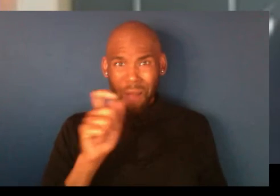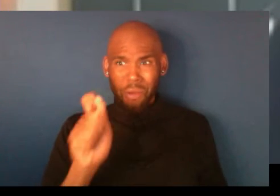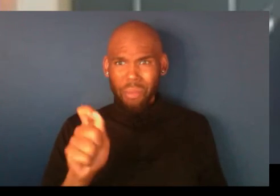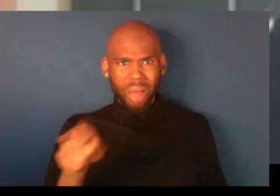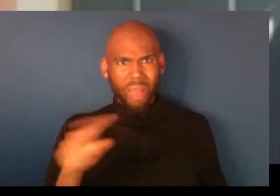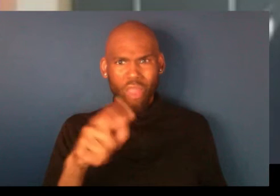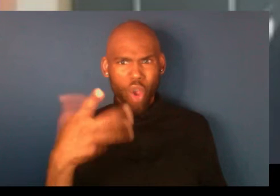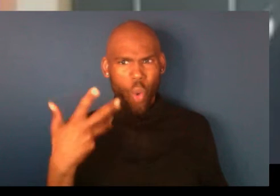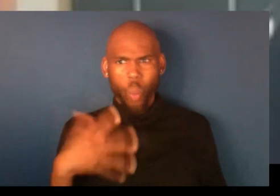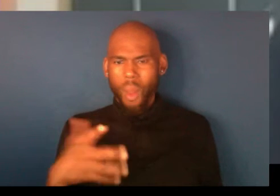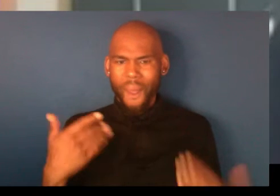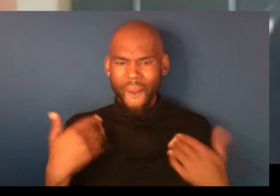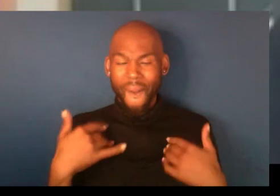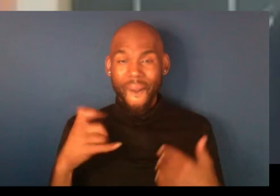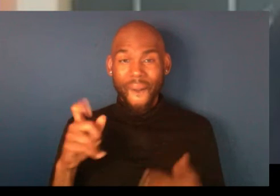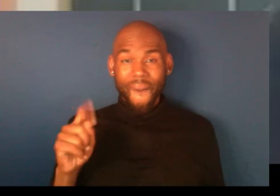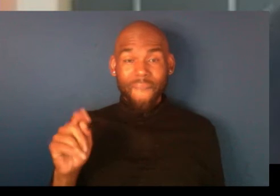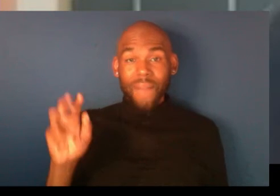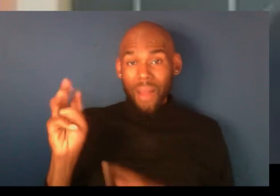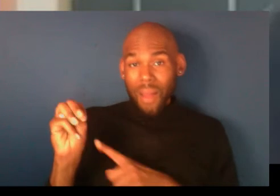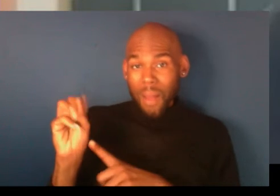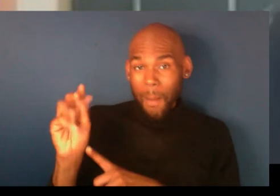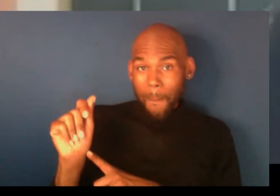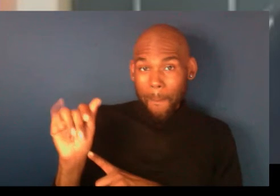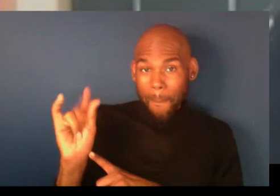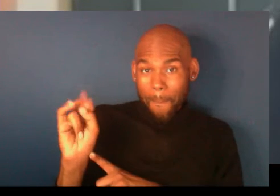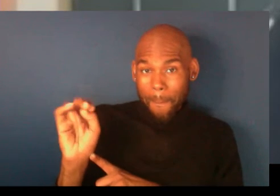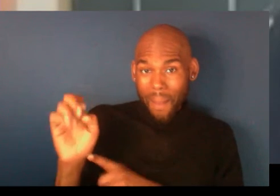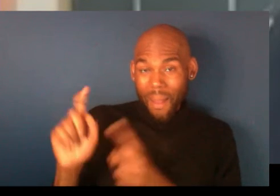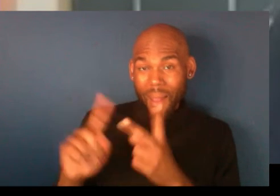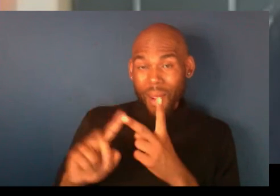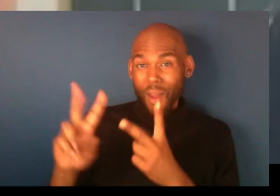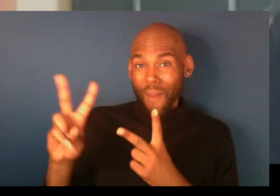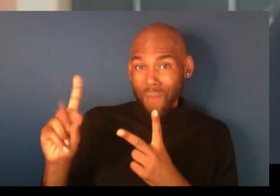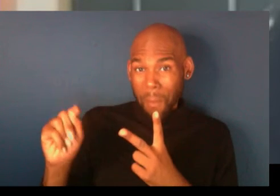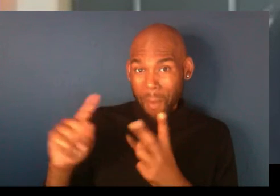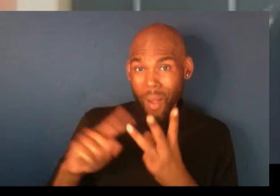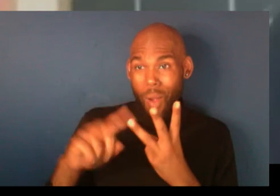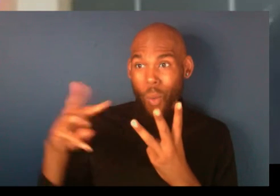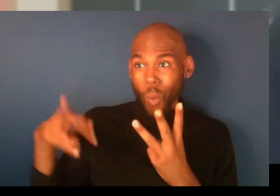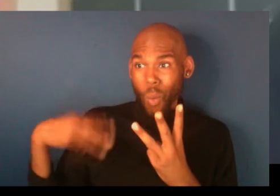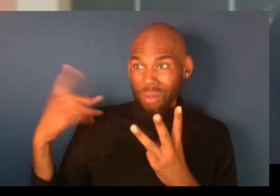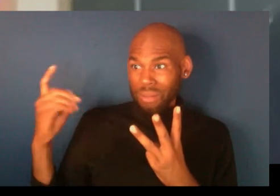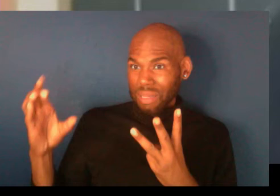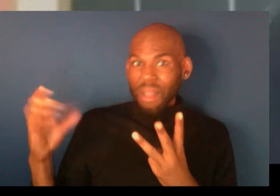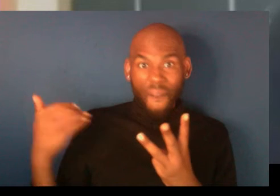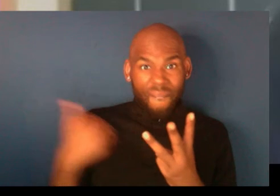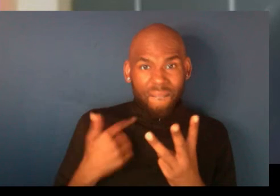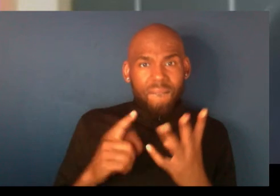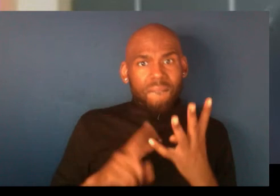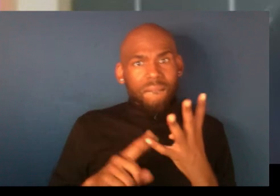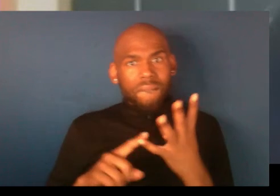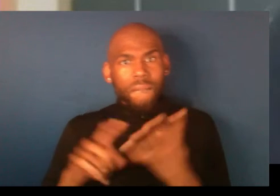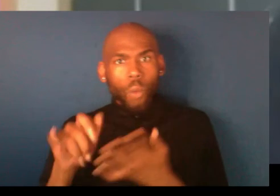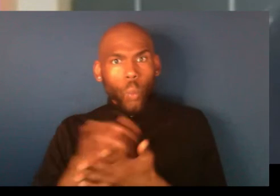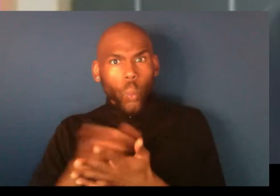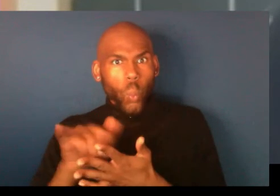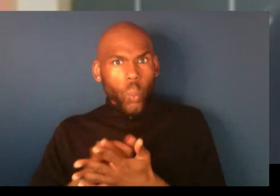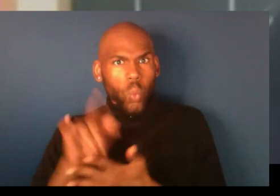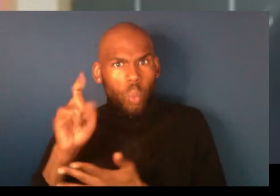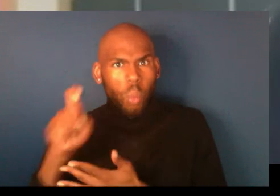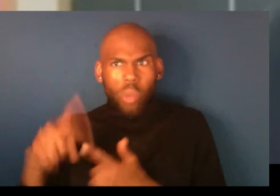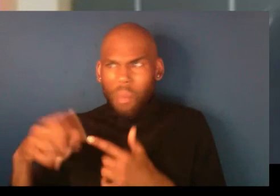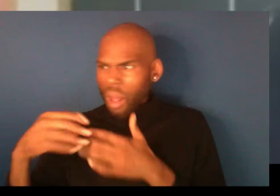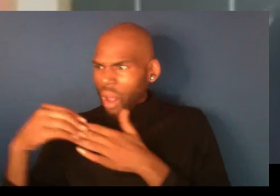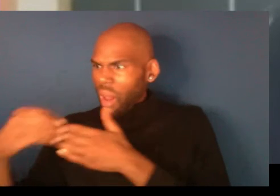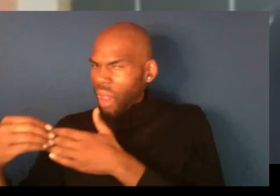Washington, why don't we have it in New York City? We're supposed to be progressive. We're working on that. But they don't have it because they don't want to have it. Simple